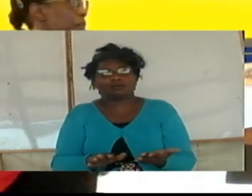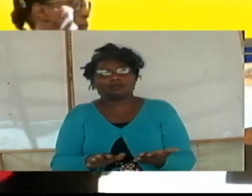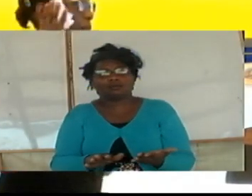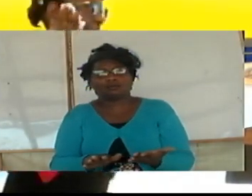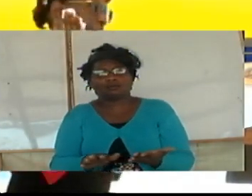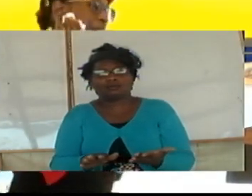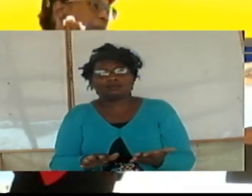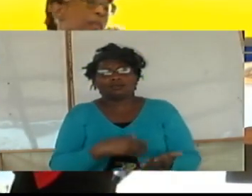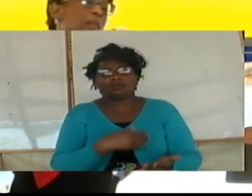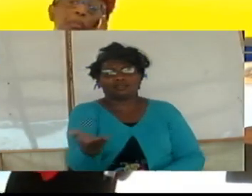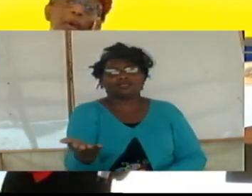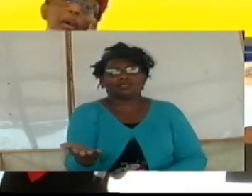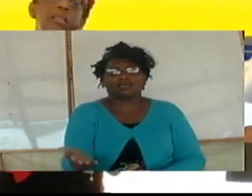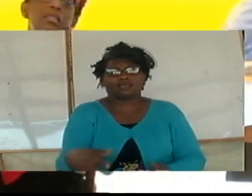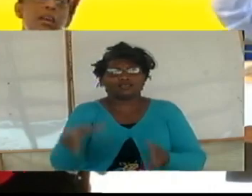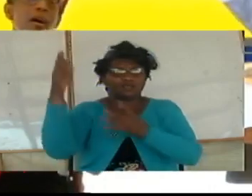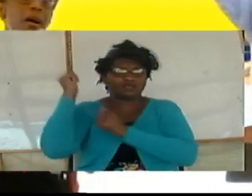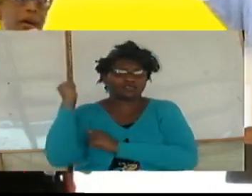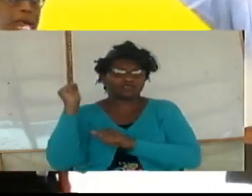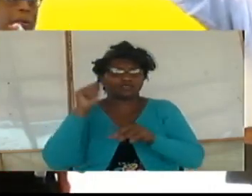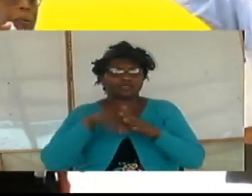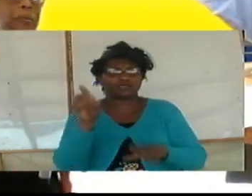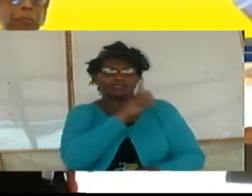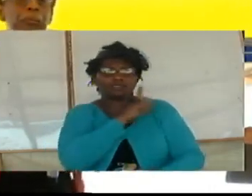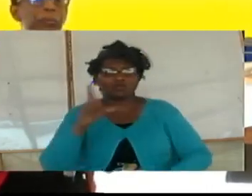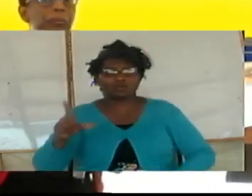They that trust in the Lord.